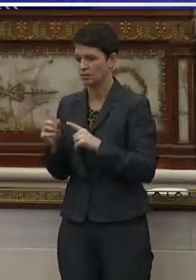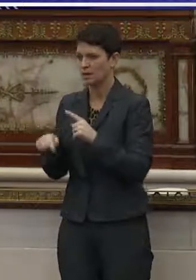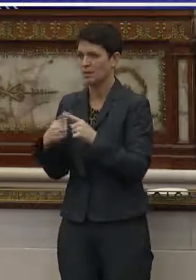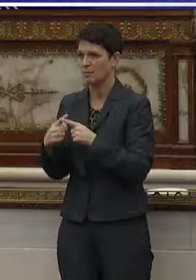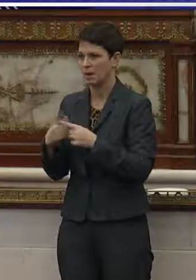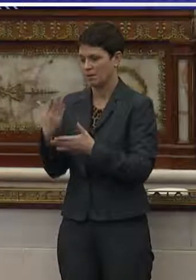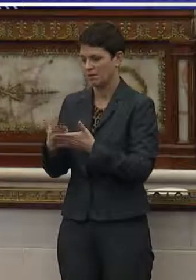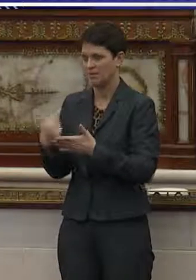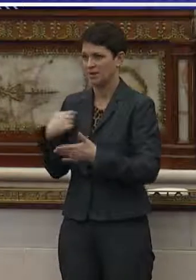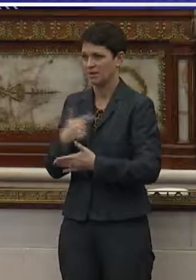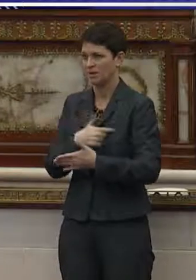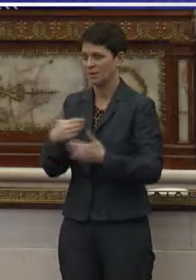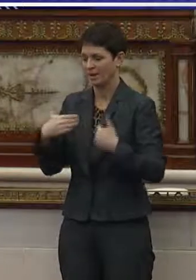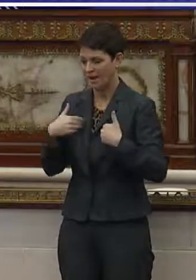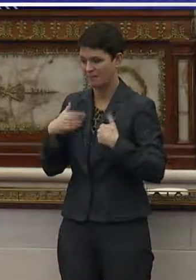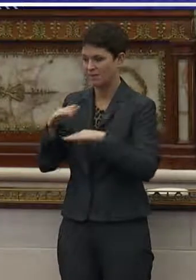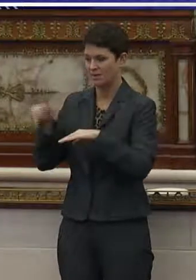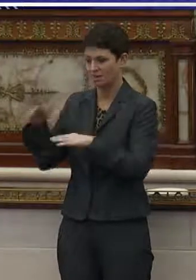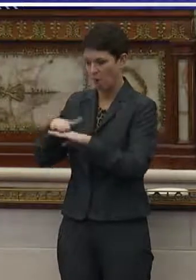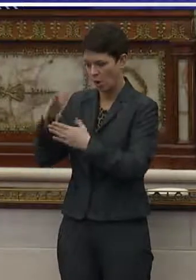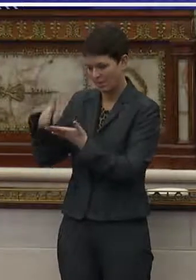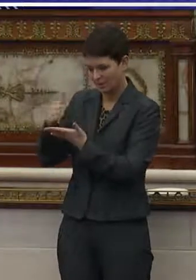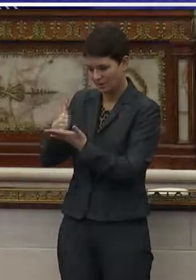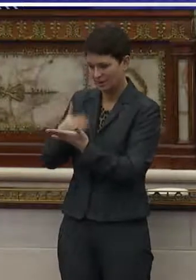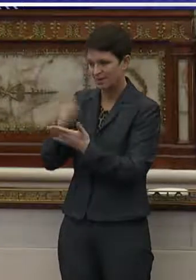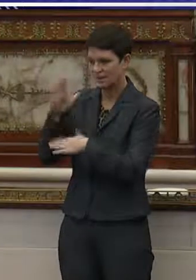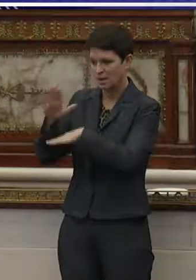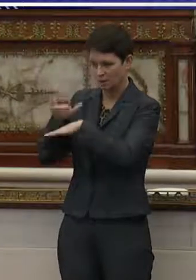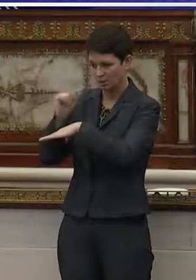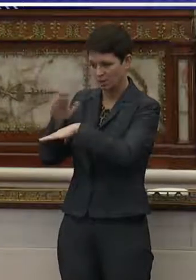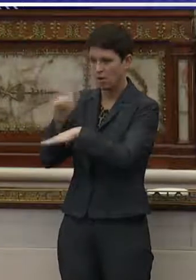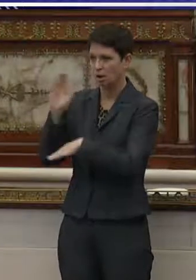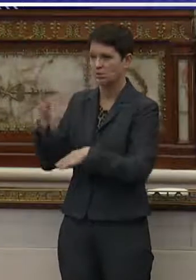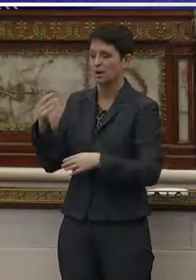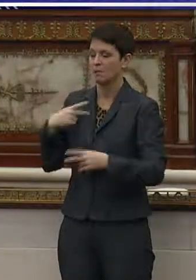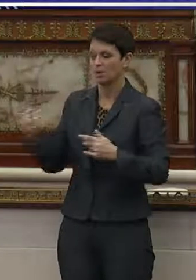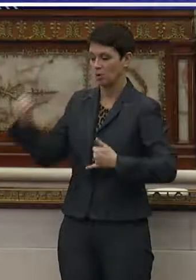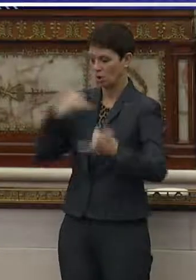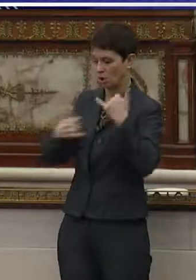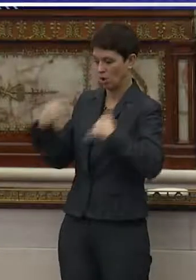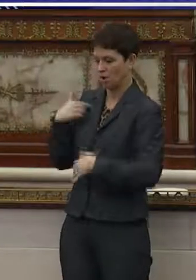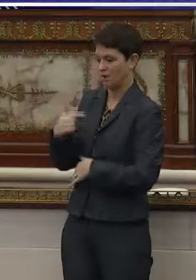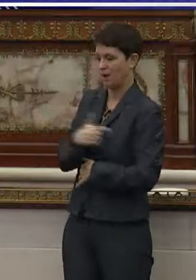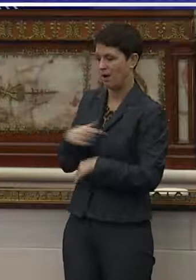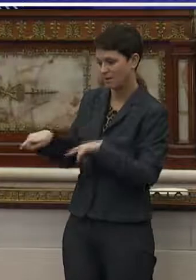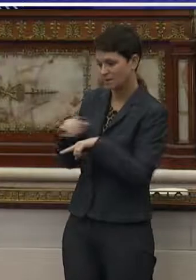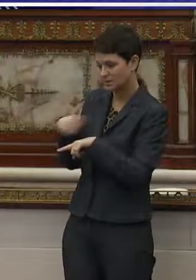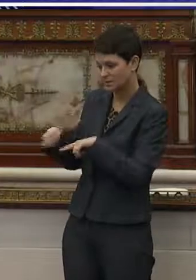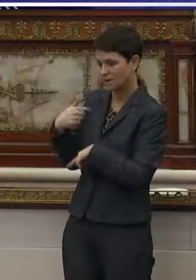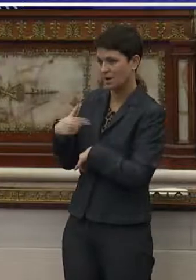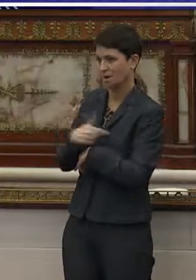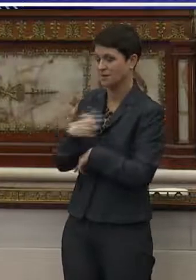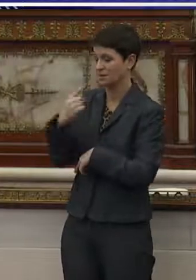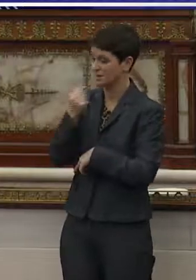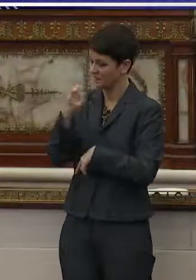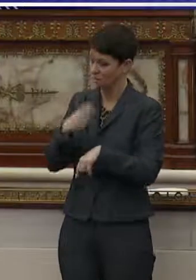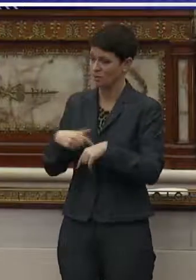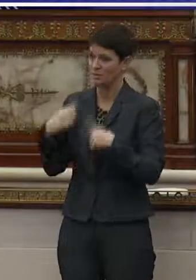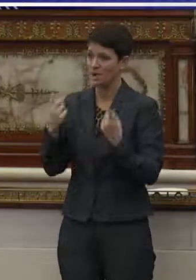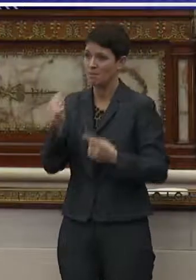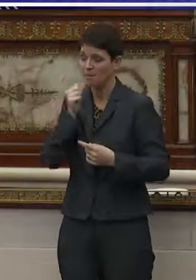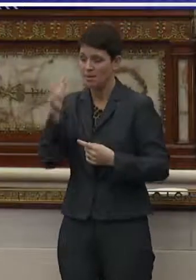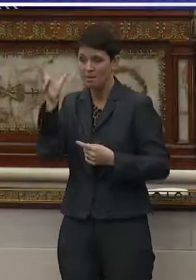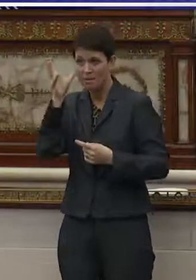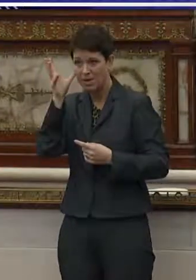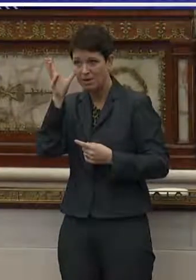fact that we have them on the list and that they will be called? We're getting a lot of calls around, and I've said this a couple of times. I have my parents